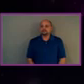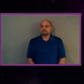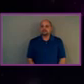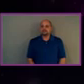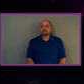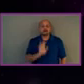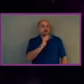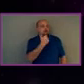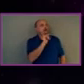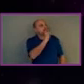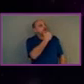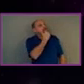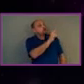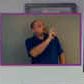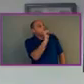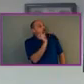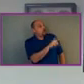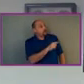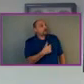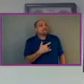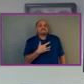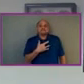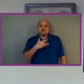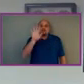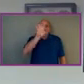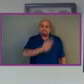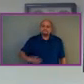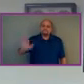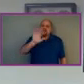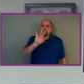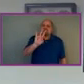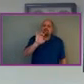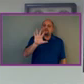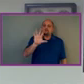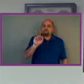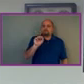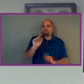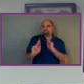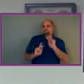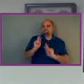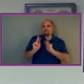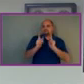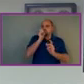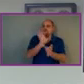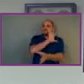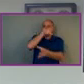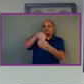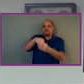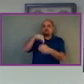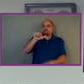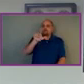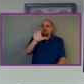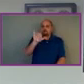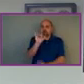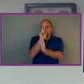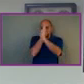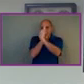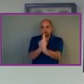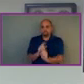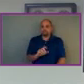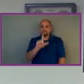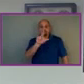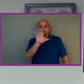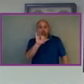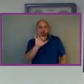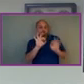Tahira, that's a great question. There's approximately 750 people that have been involved with this Lucy mission. Lucy